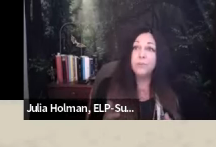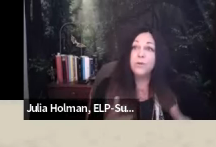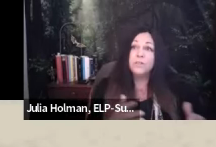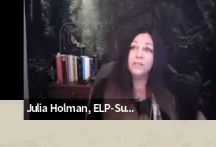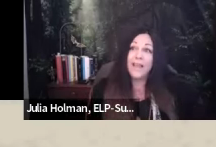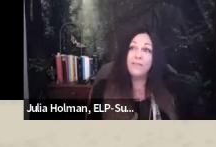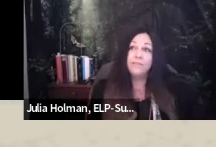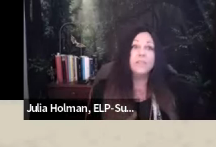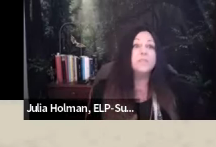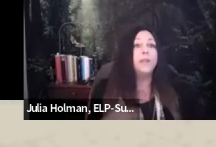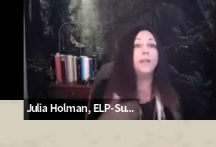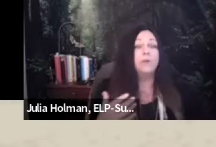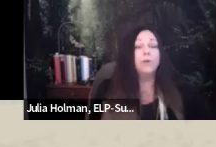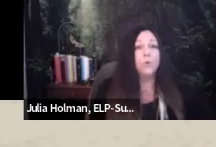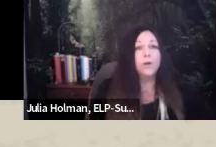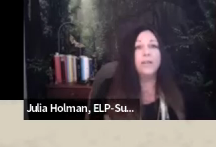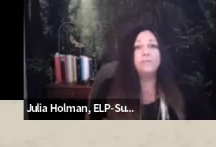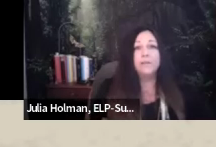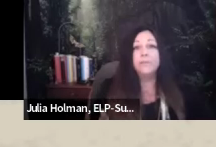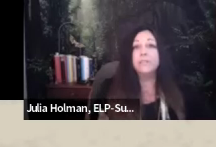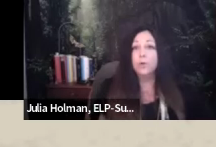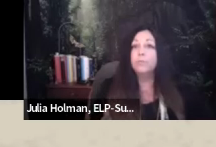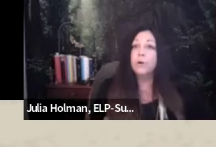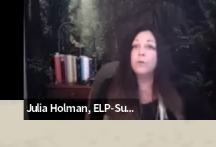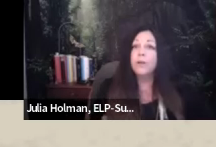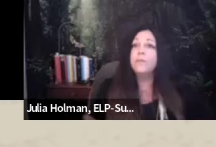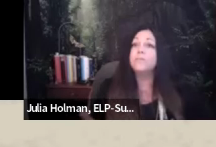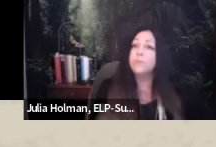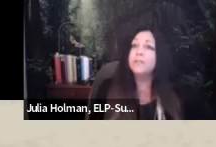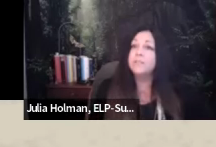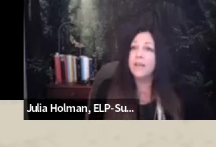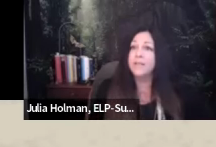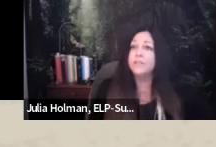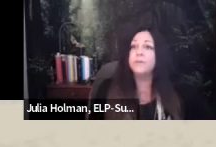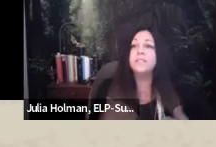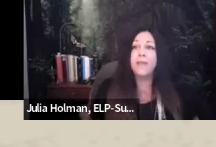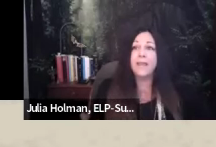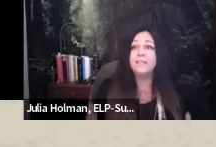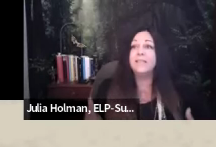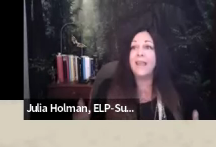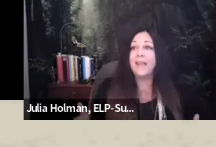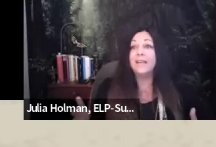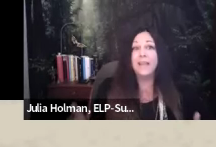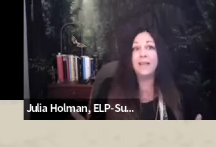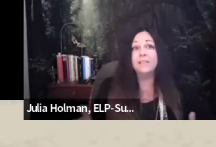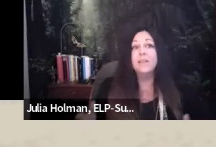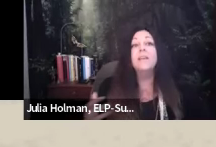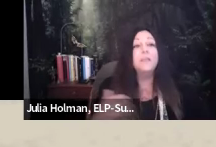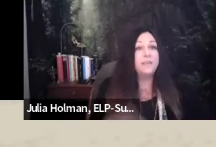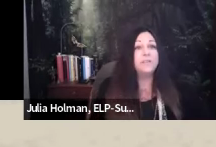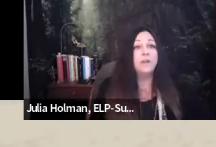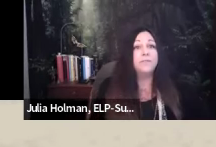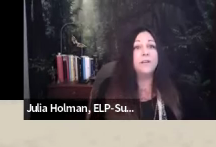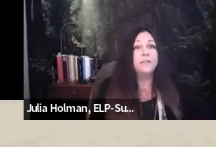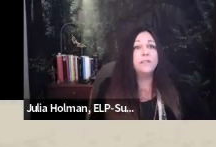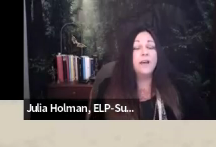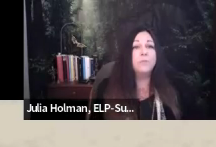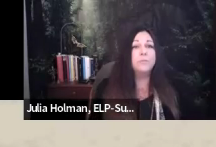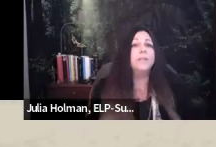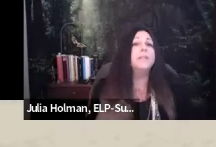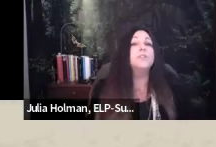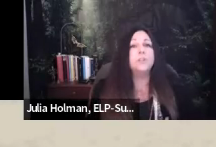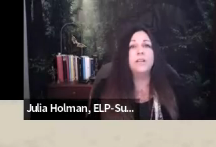bring the support to life and explain how our coordinated family support program is really designed to expand and enhance these